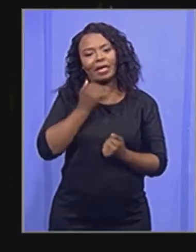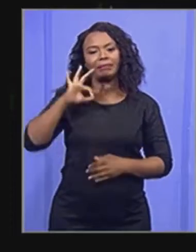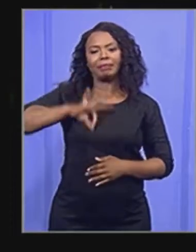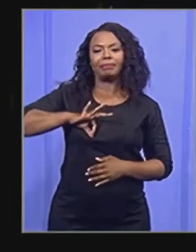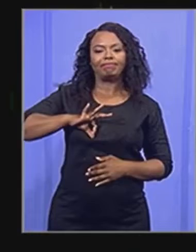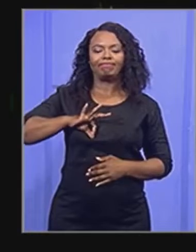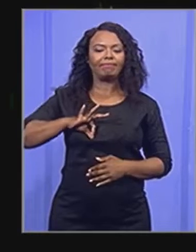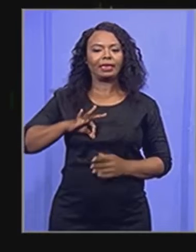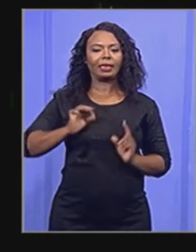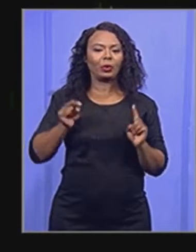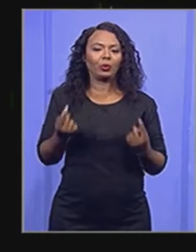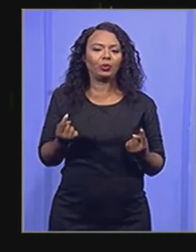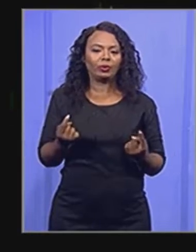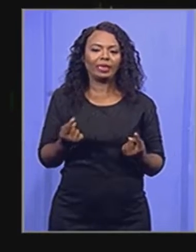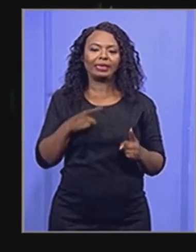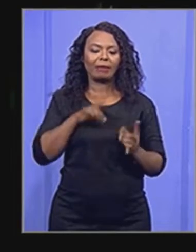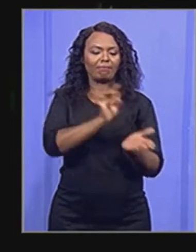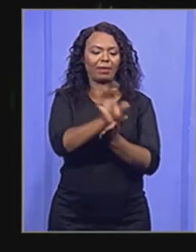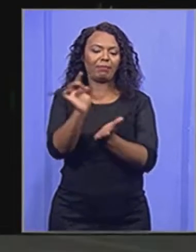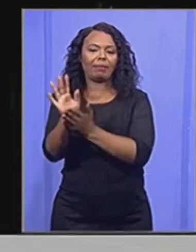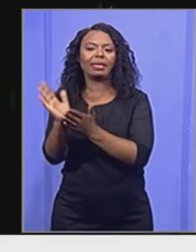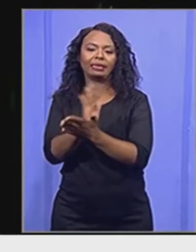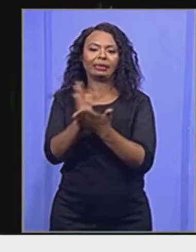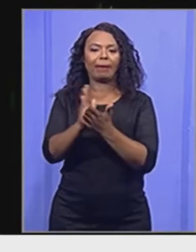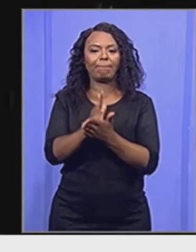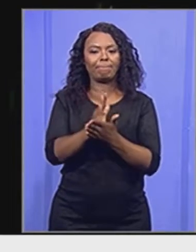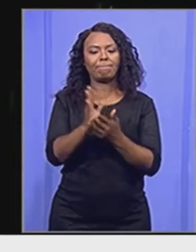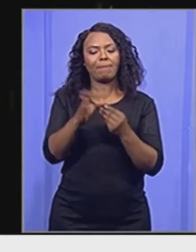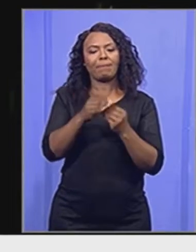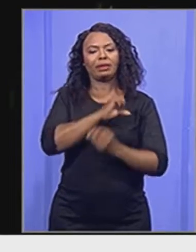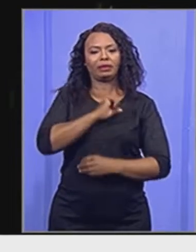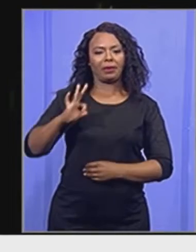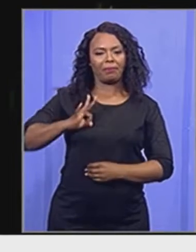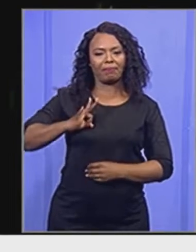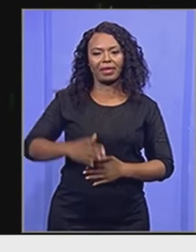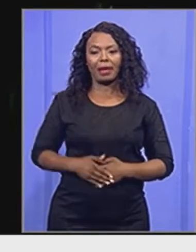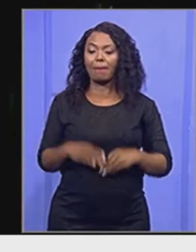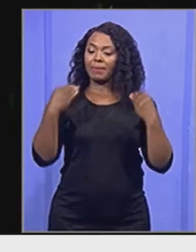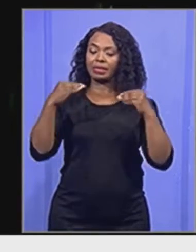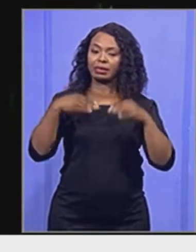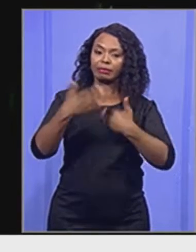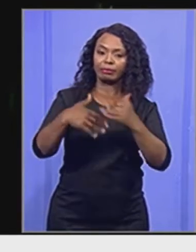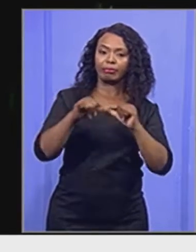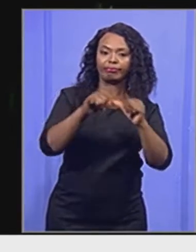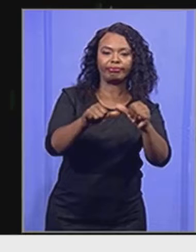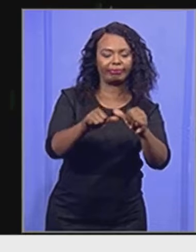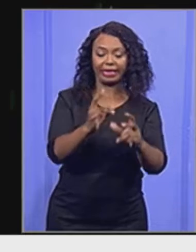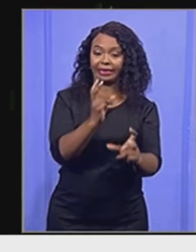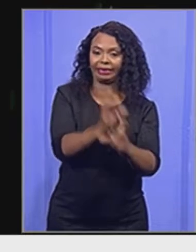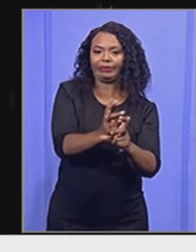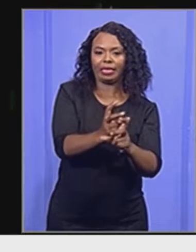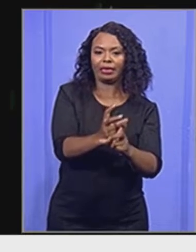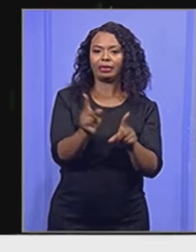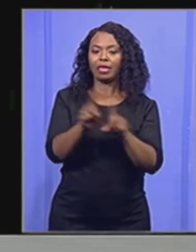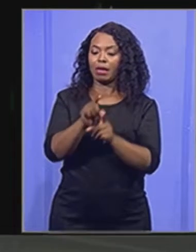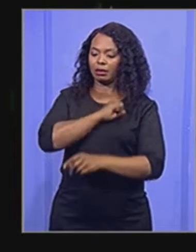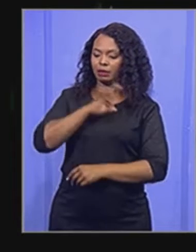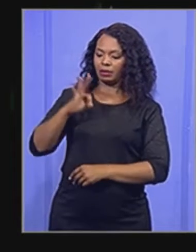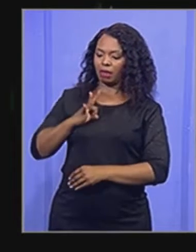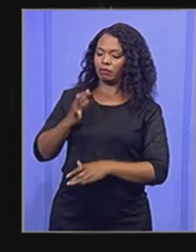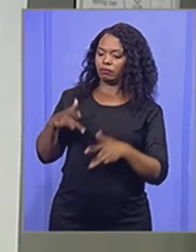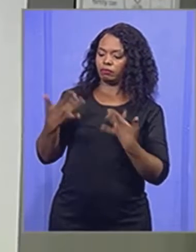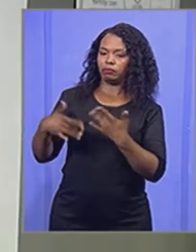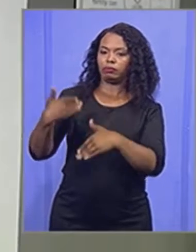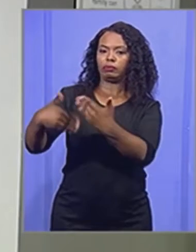is very, very tough at this point of time to keep a business going and to keep people, give people a